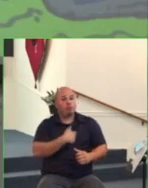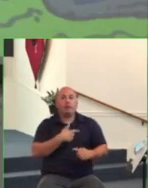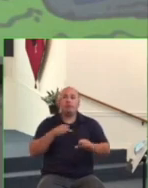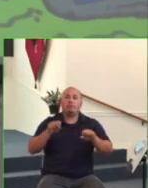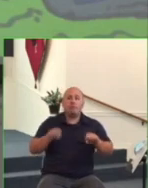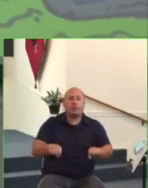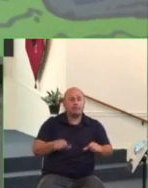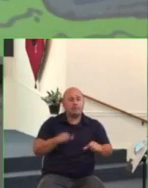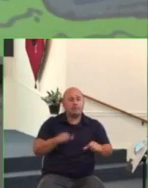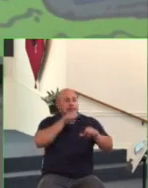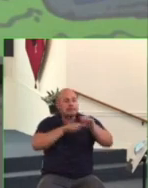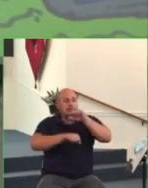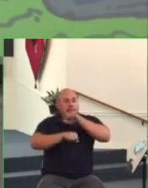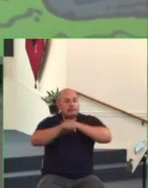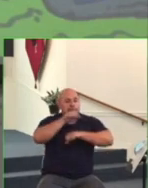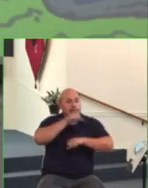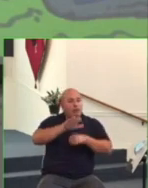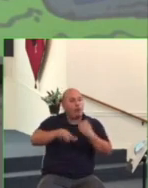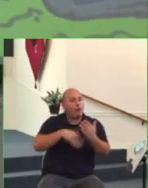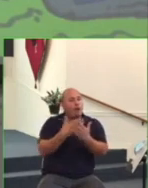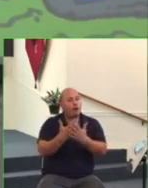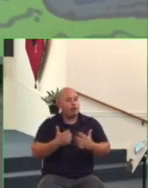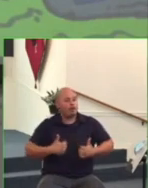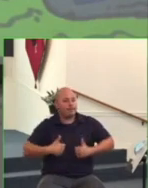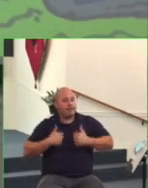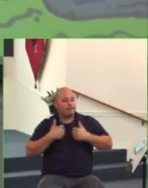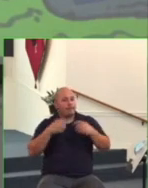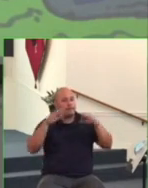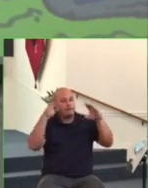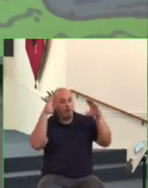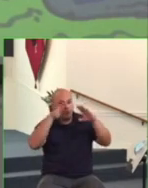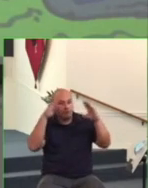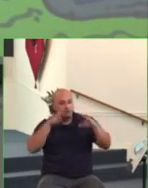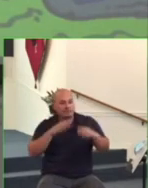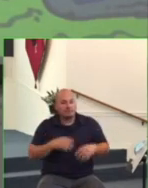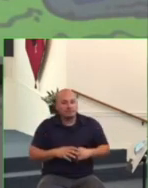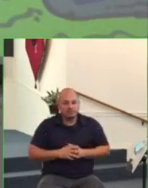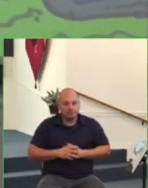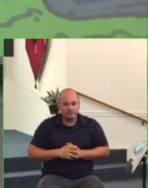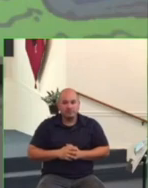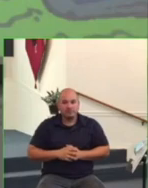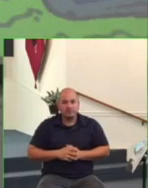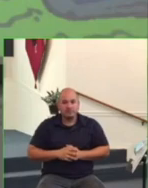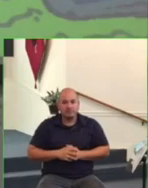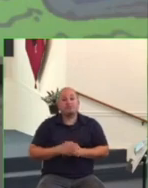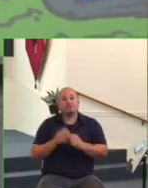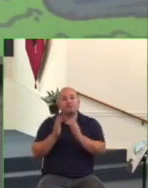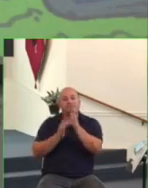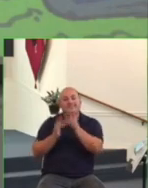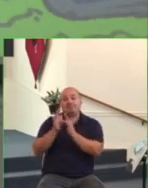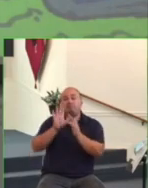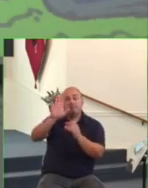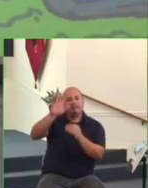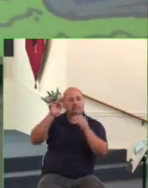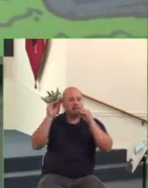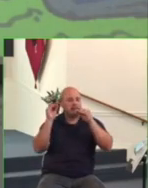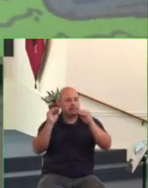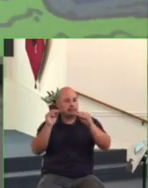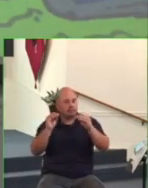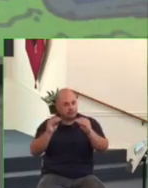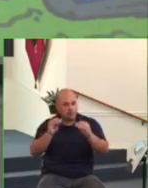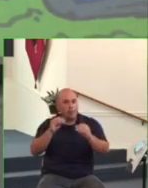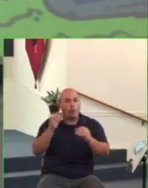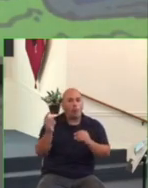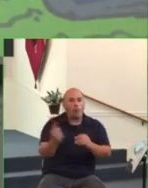lives better. Not easier necessarily. A lot of what he teaches here is very hard. But it makes our lives